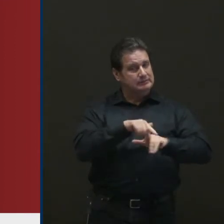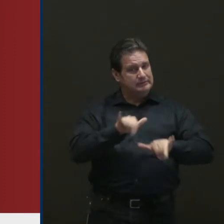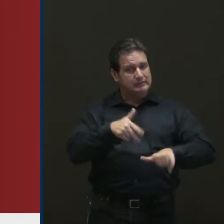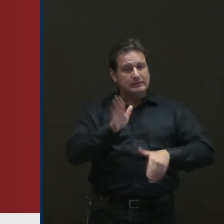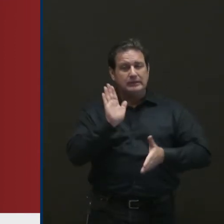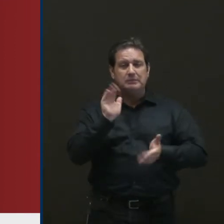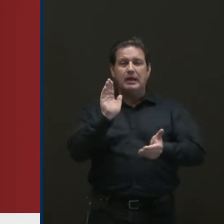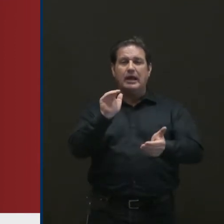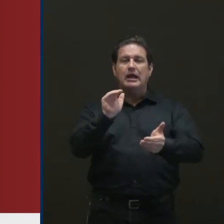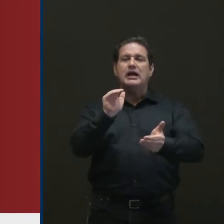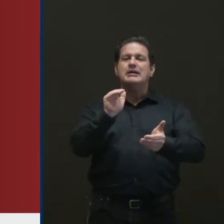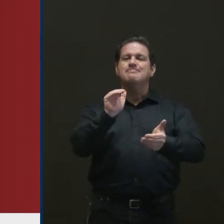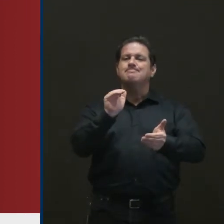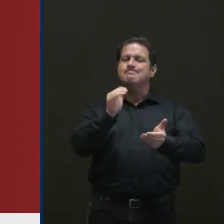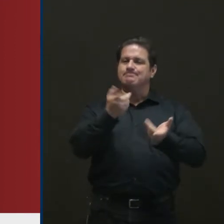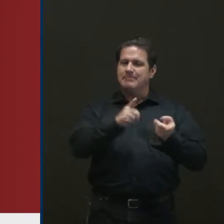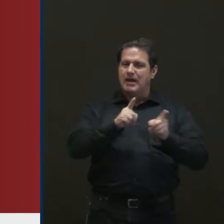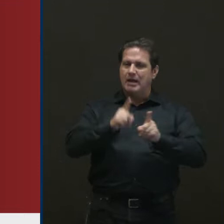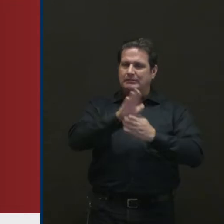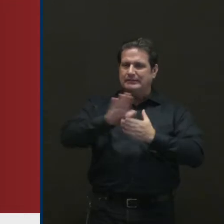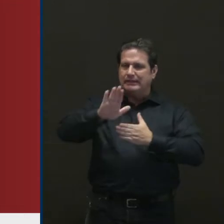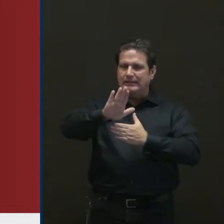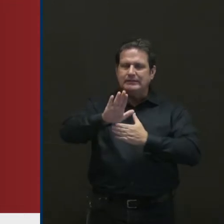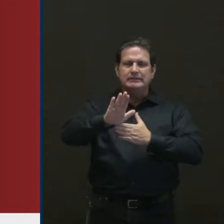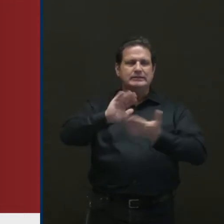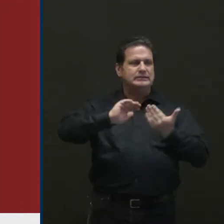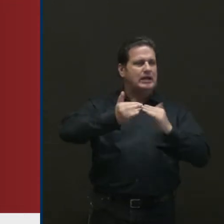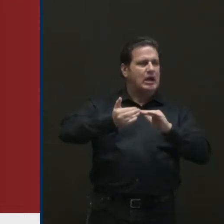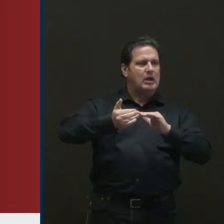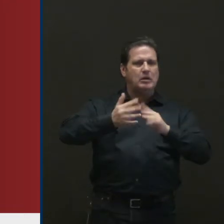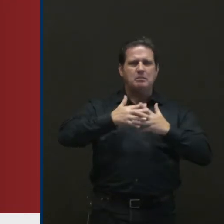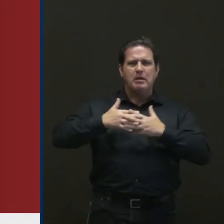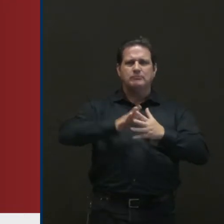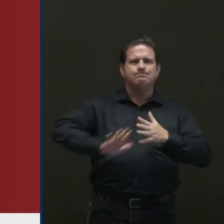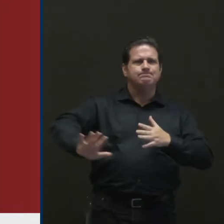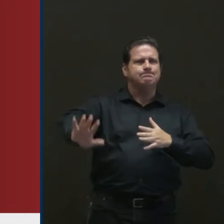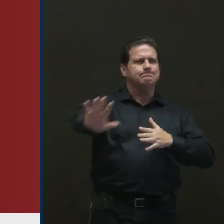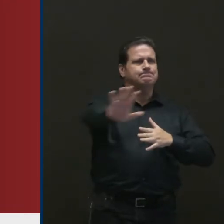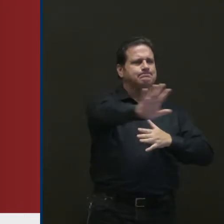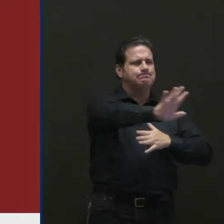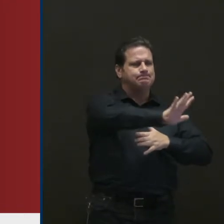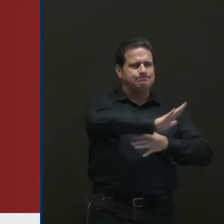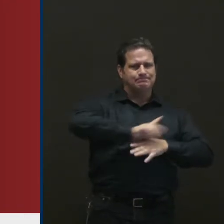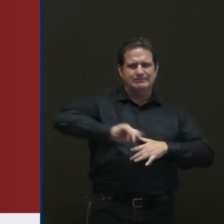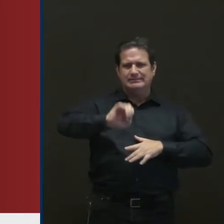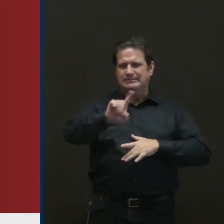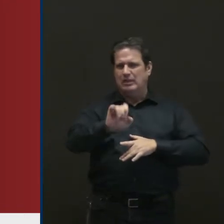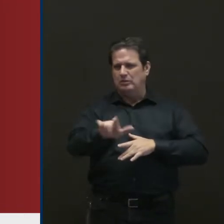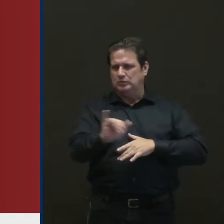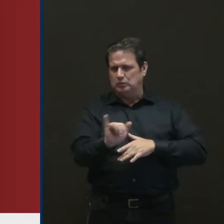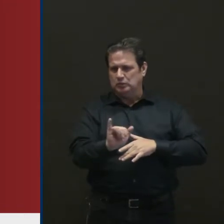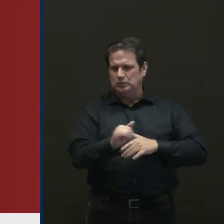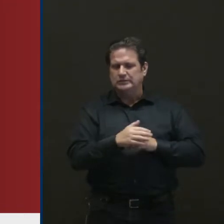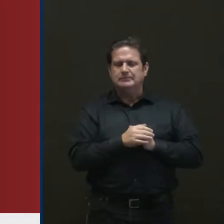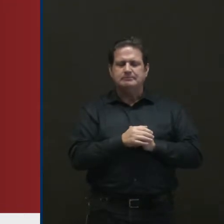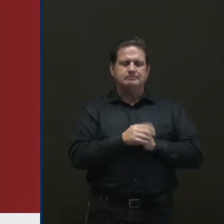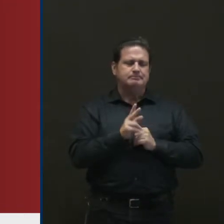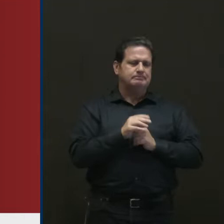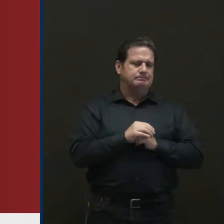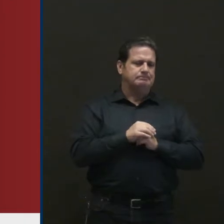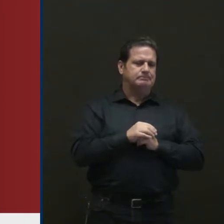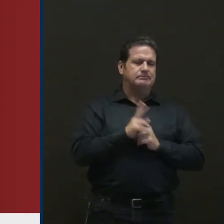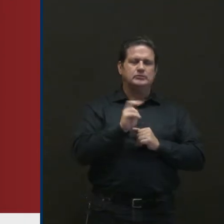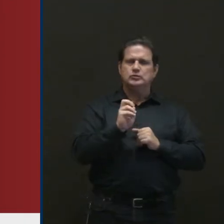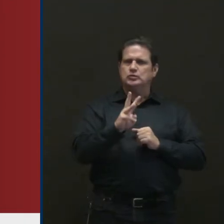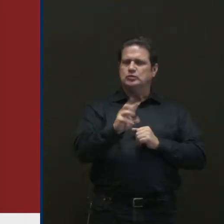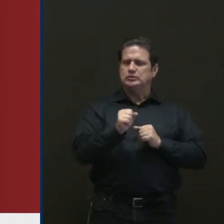as has been occurring in college towns across America, and I'm sure you all have been reading about it in the news, it's